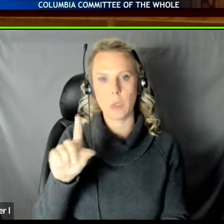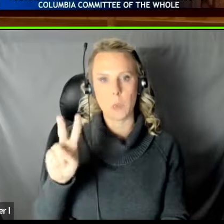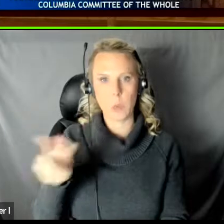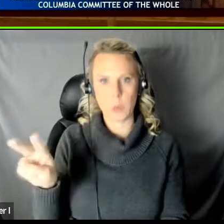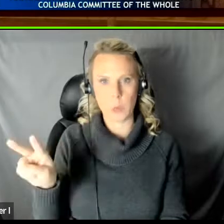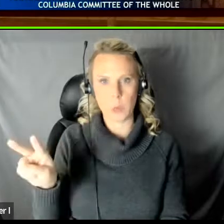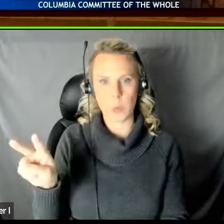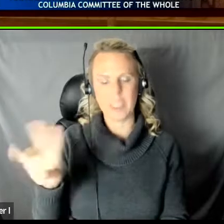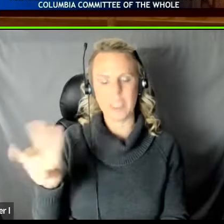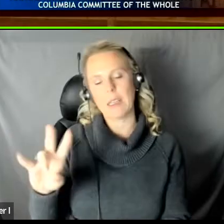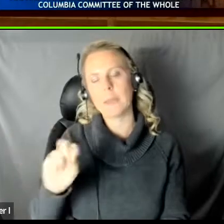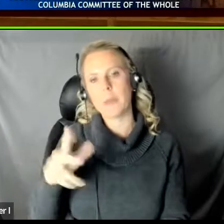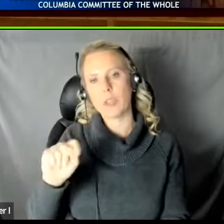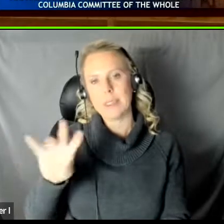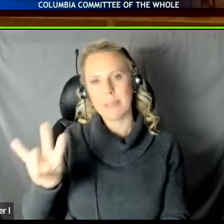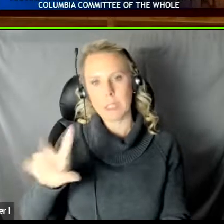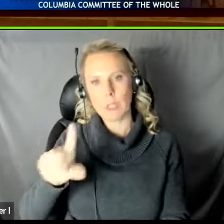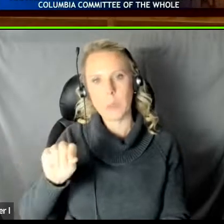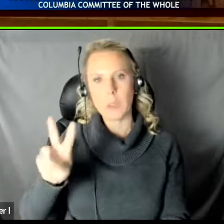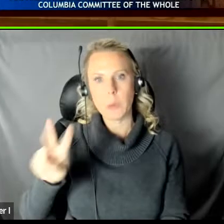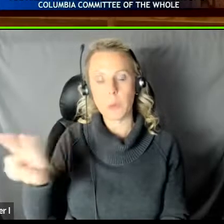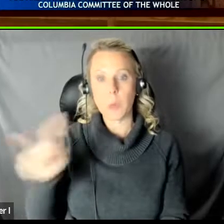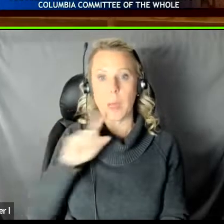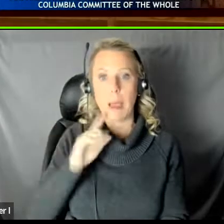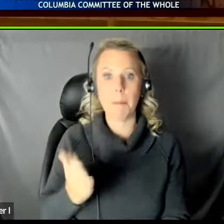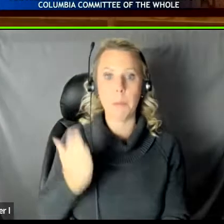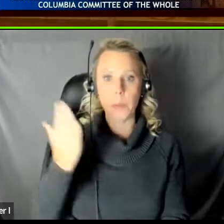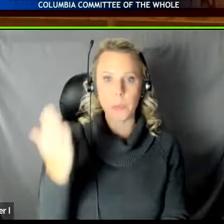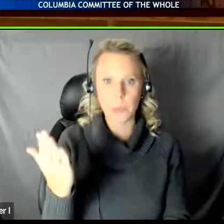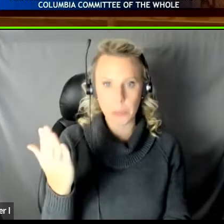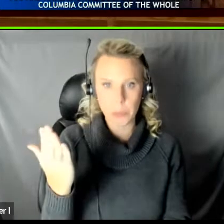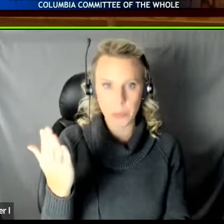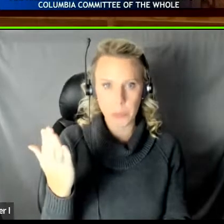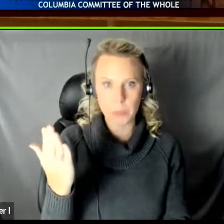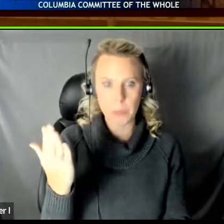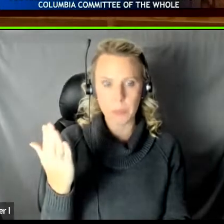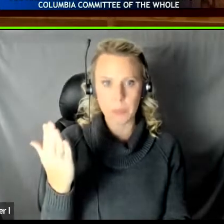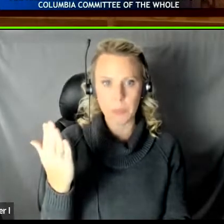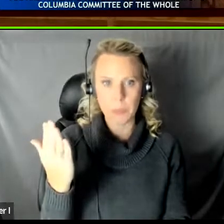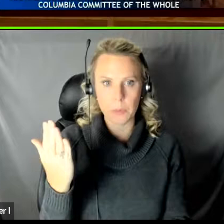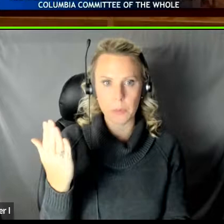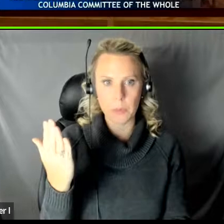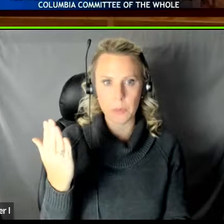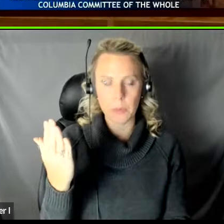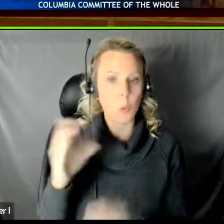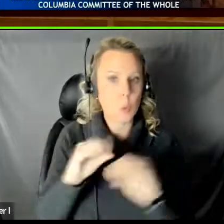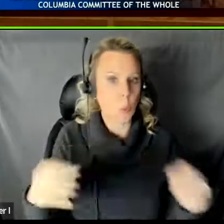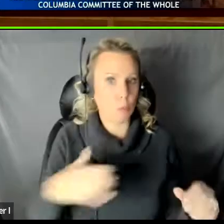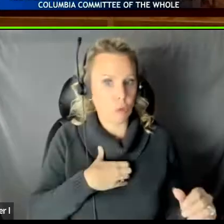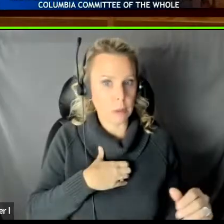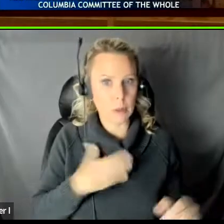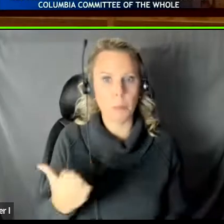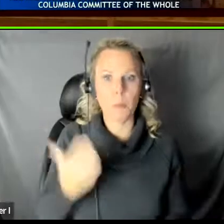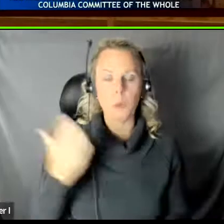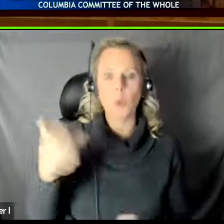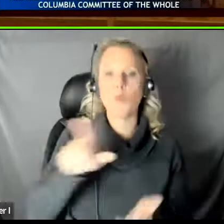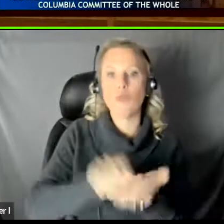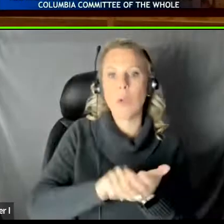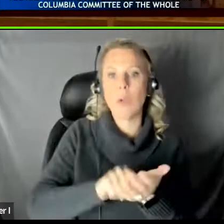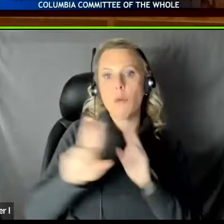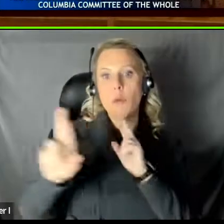I move the There's no objection. Now move both the print and